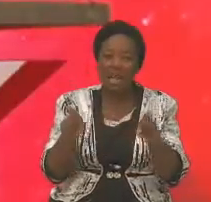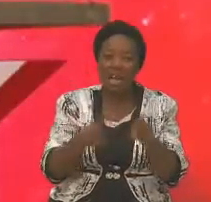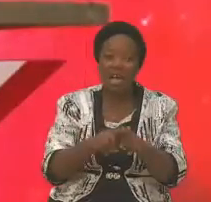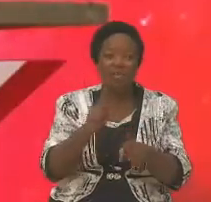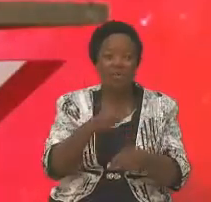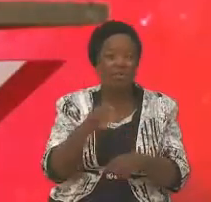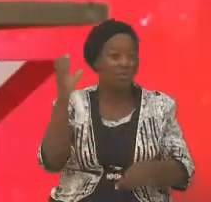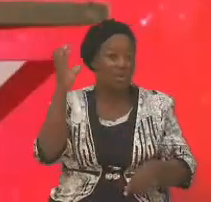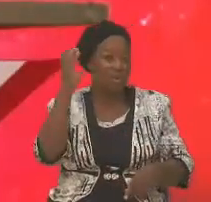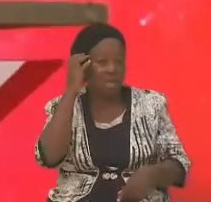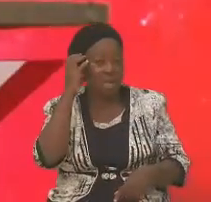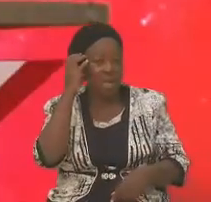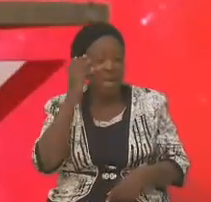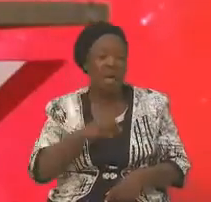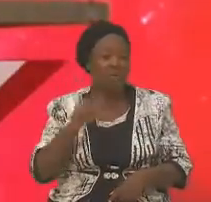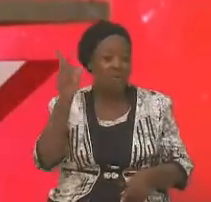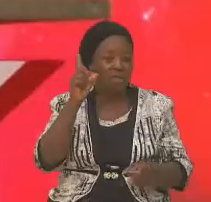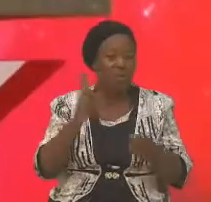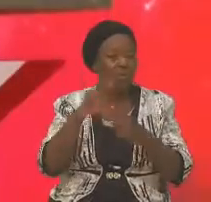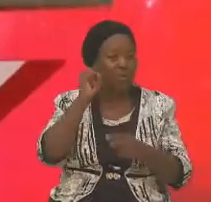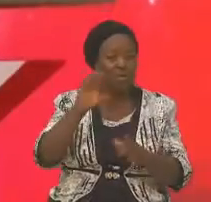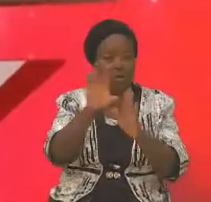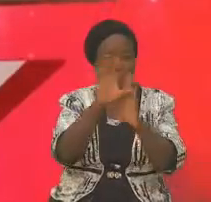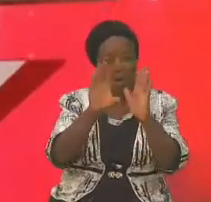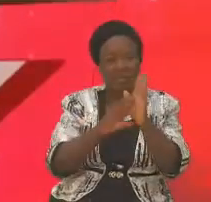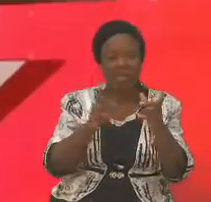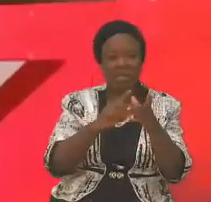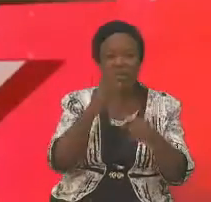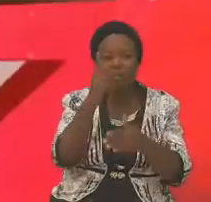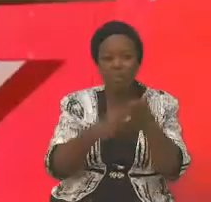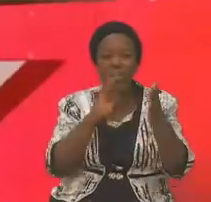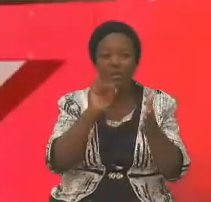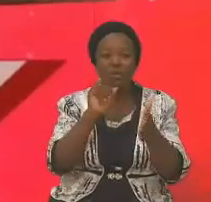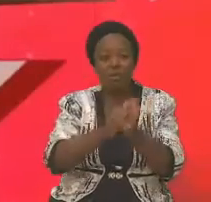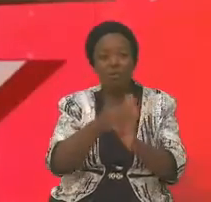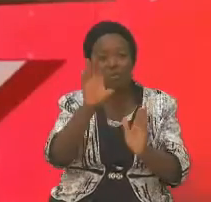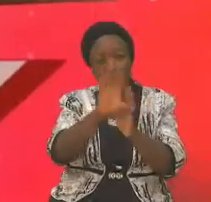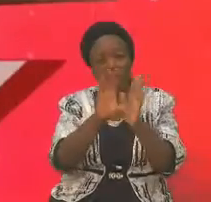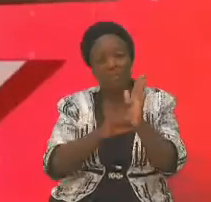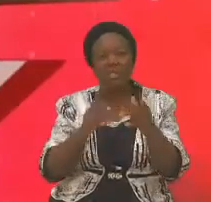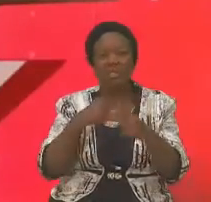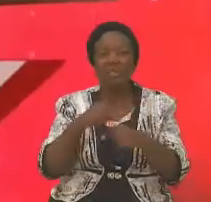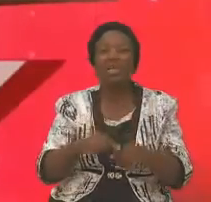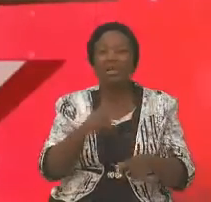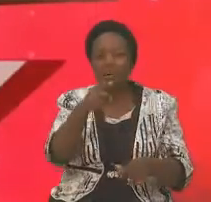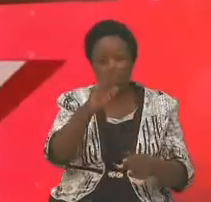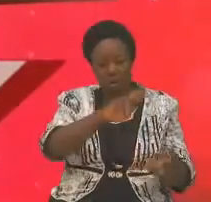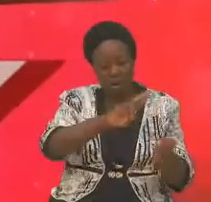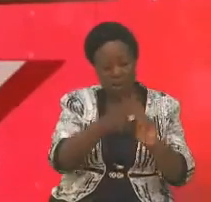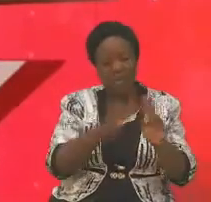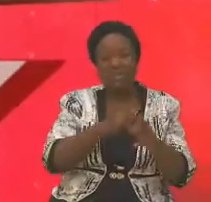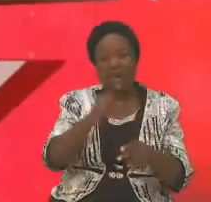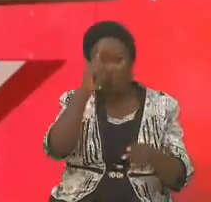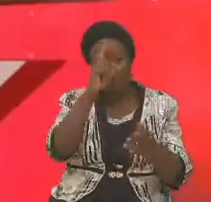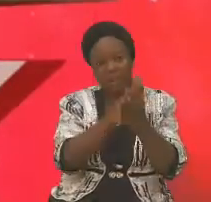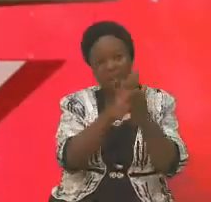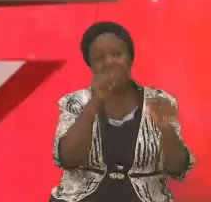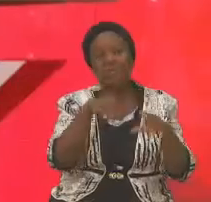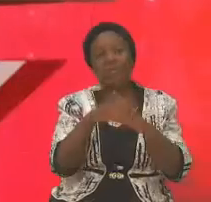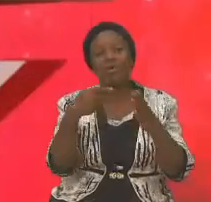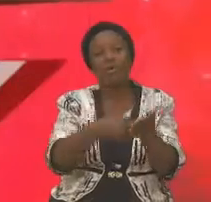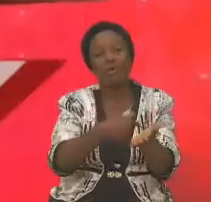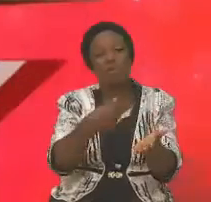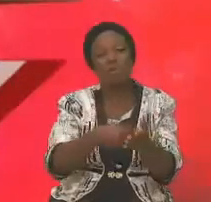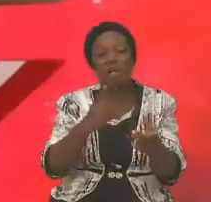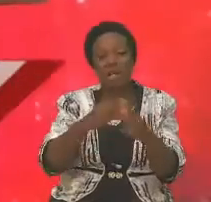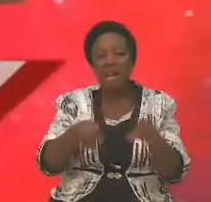Son. And then he says, and you will give ear to his commandment. What's his commandment? He said, repent ye and believe the gospel. And if you give